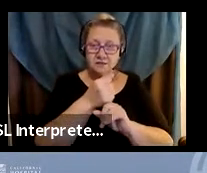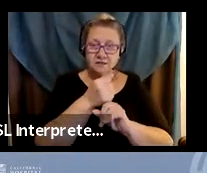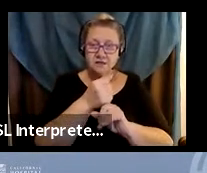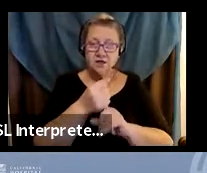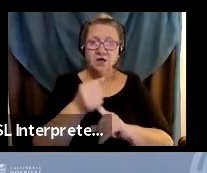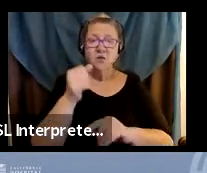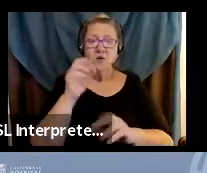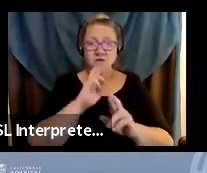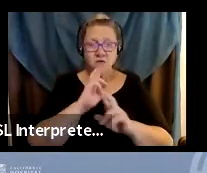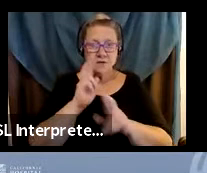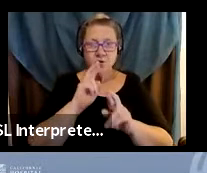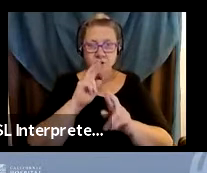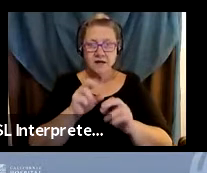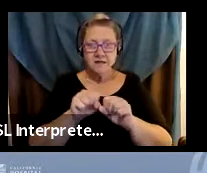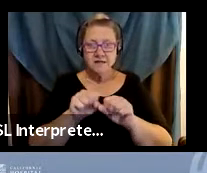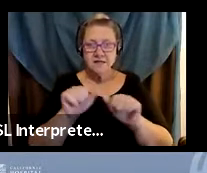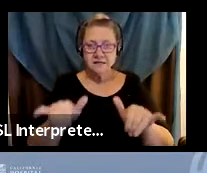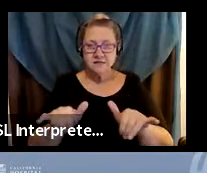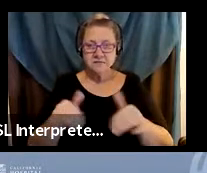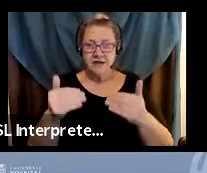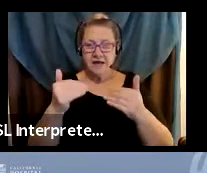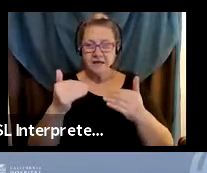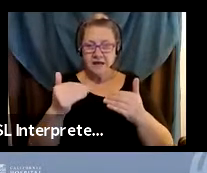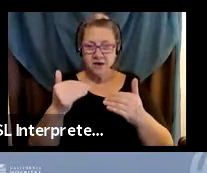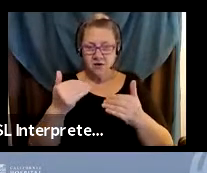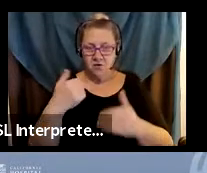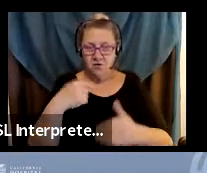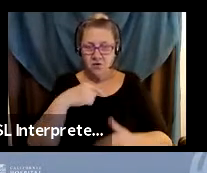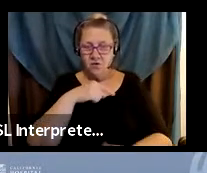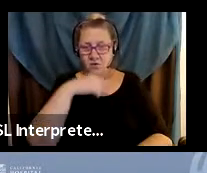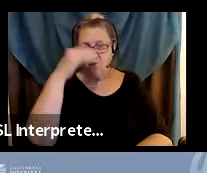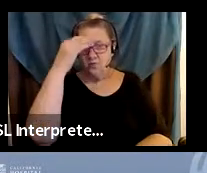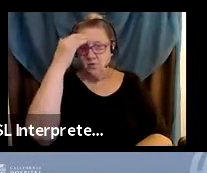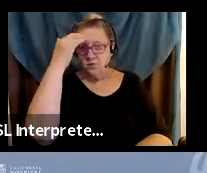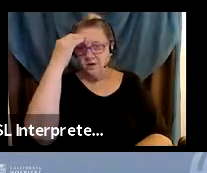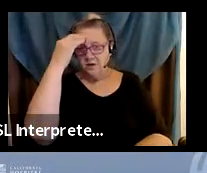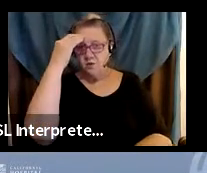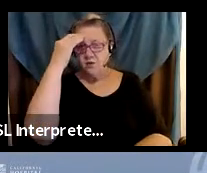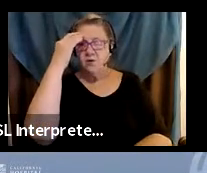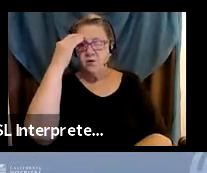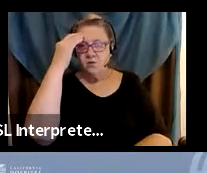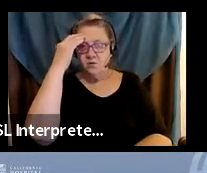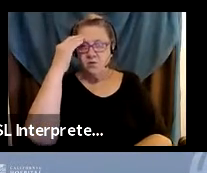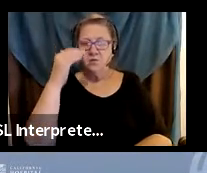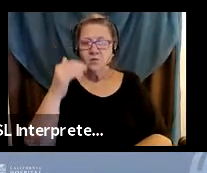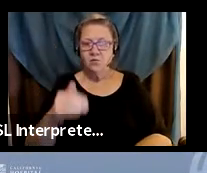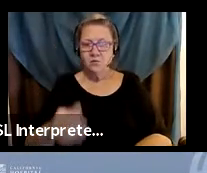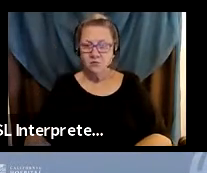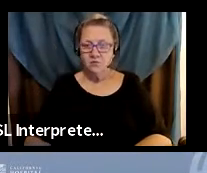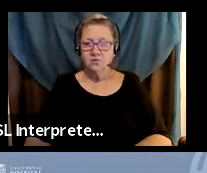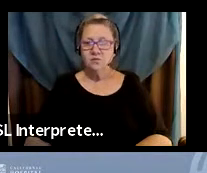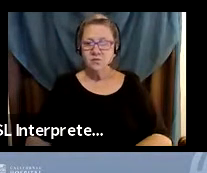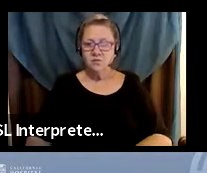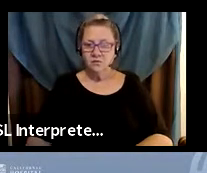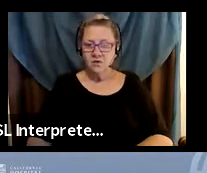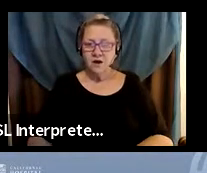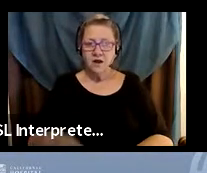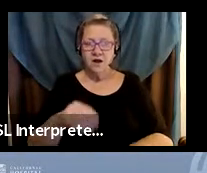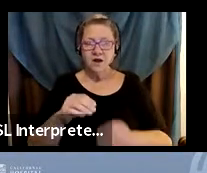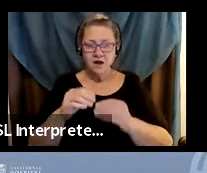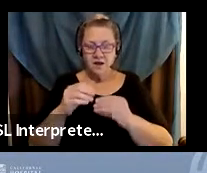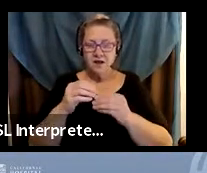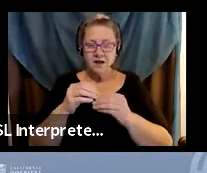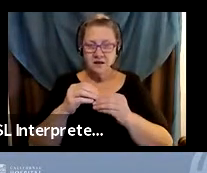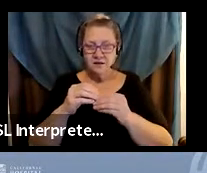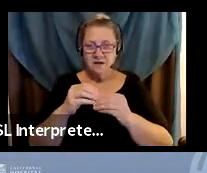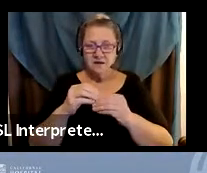system, right? And again, now that there's heightened awareness both from providers and just the public in general, and anyone who's received any vaccine should